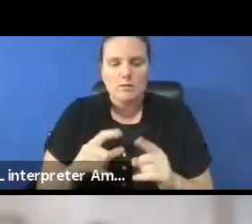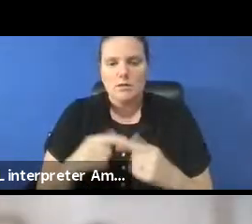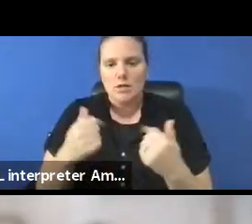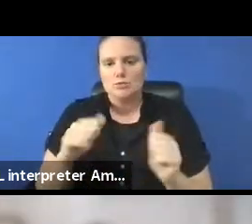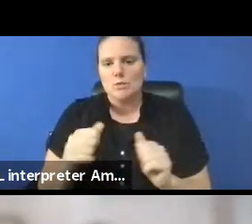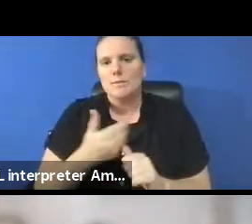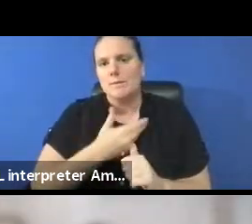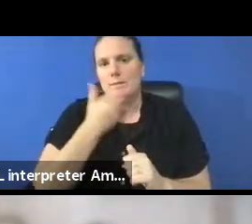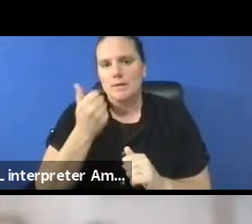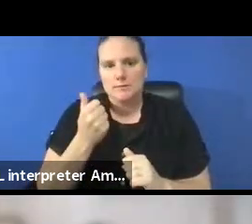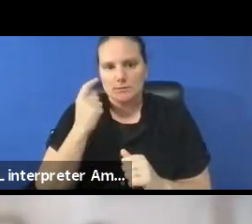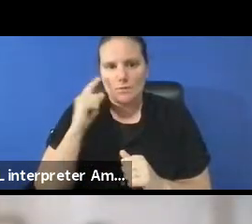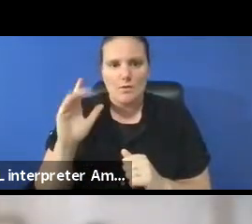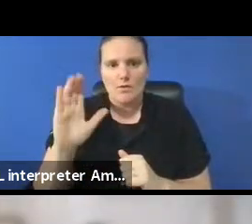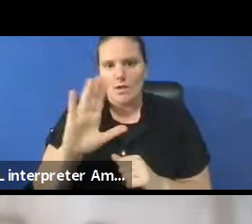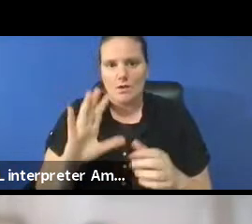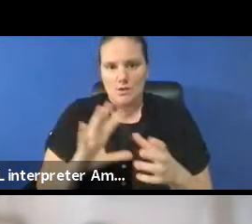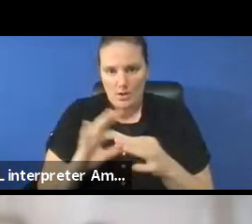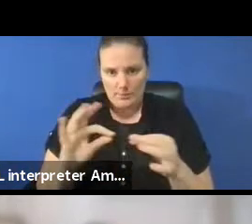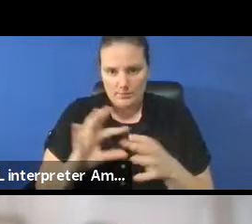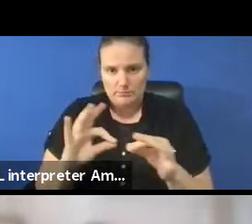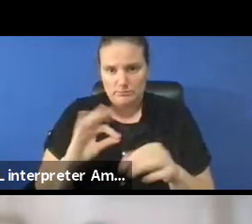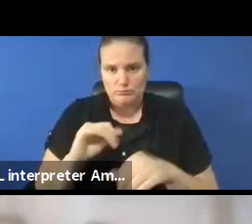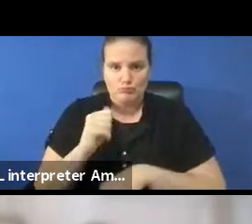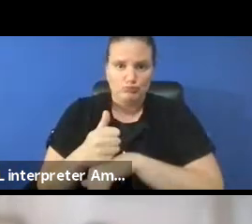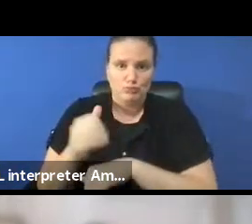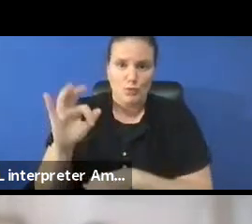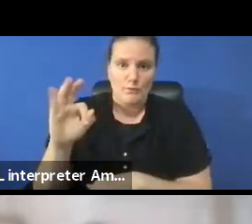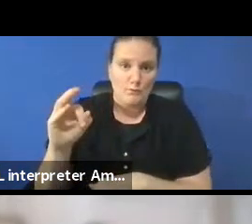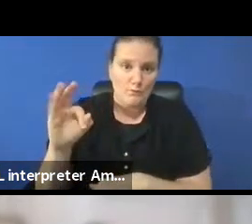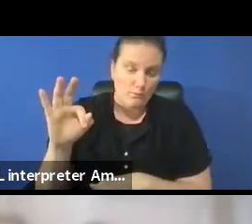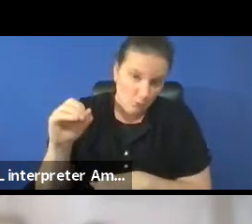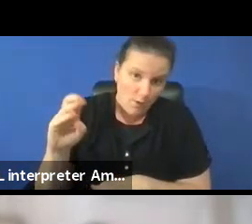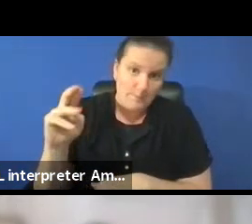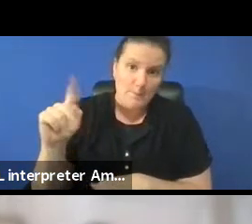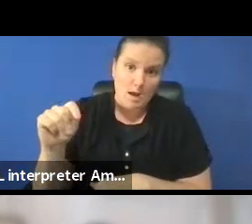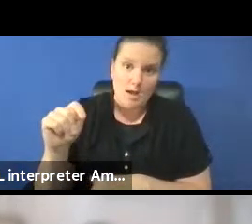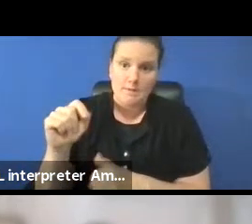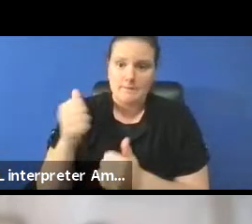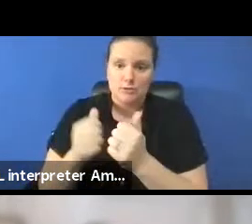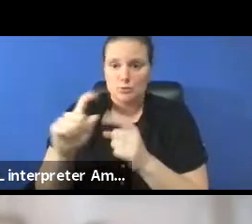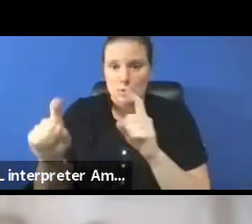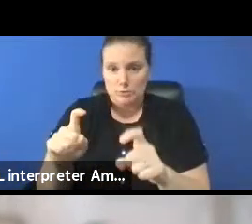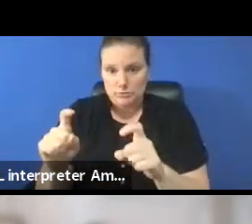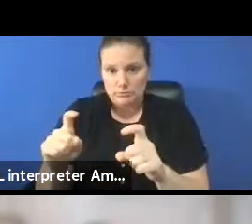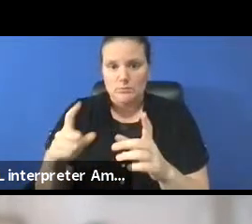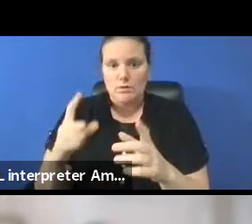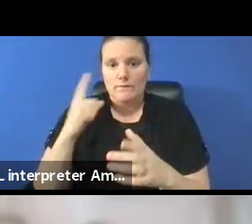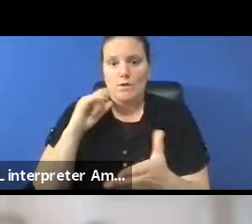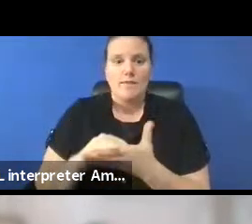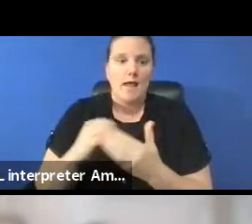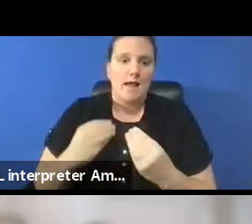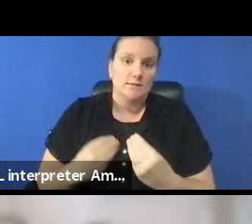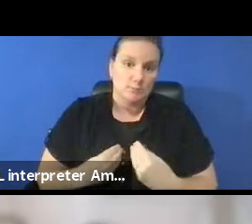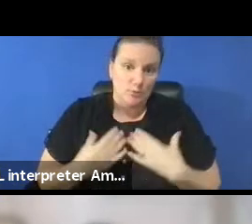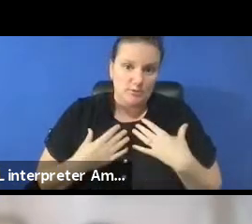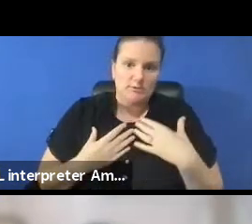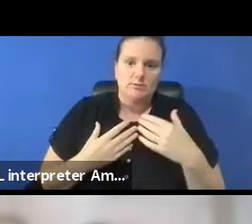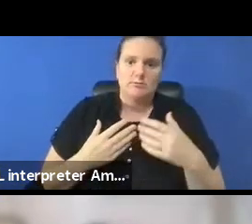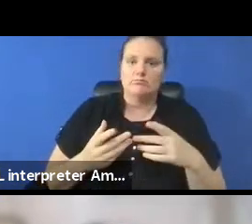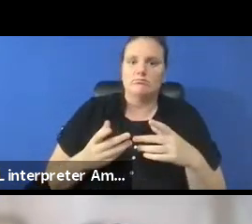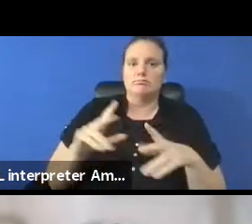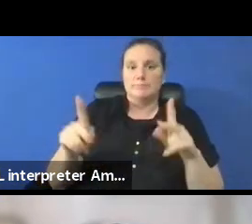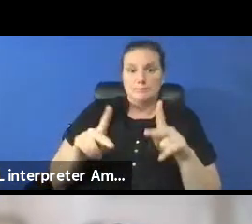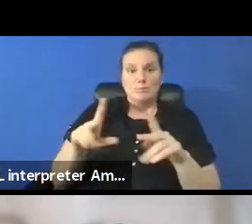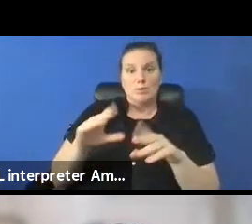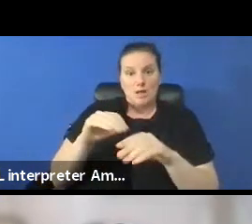my best to get their comments into the format of the questions. So when it came to the aspirations, many in the group